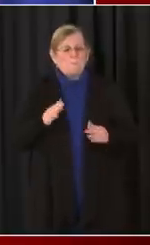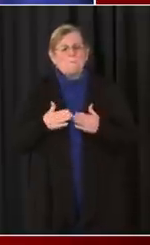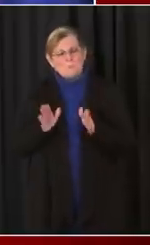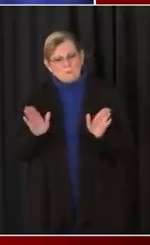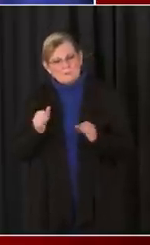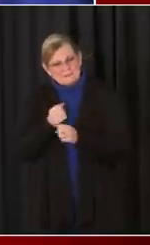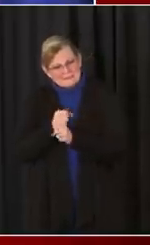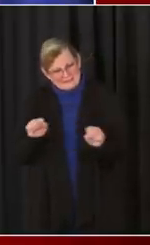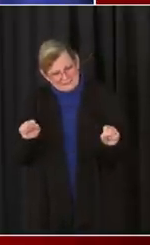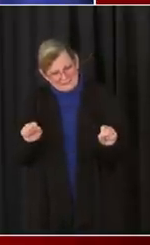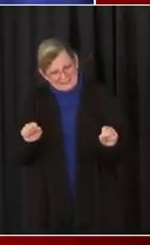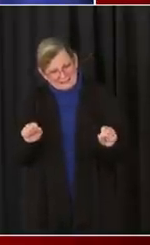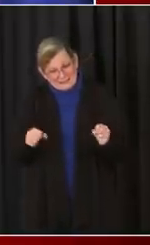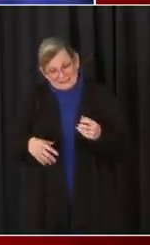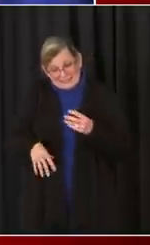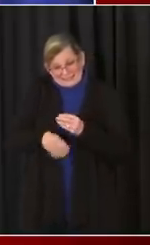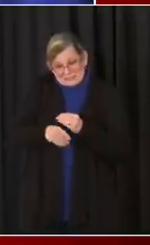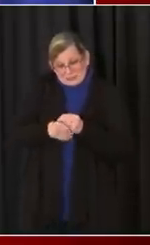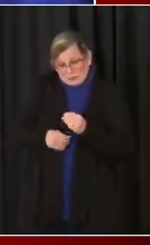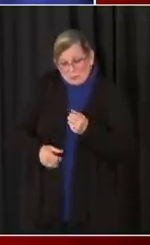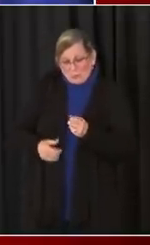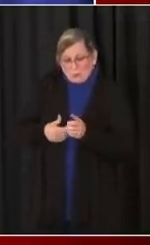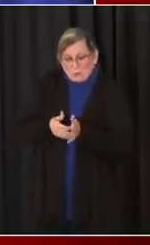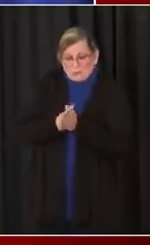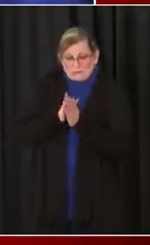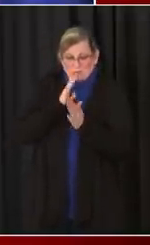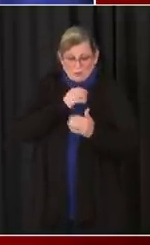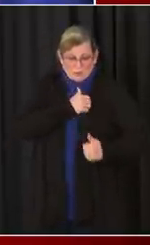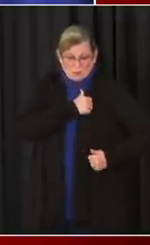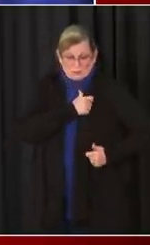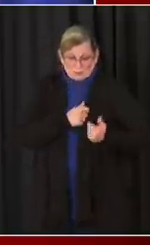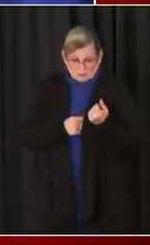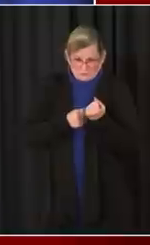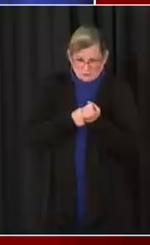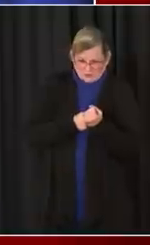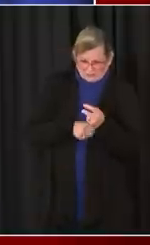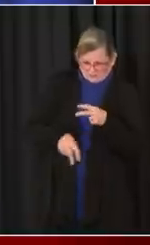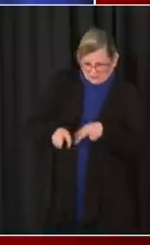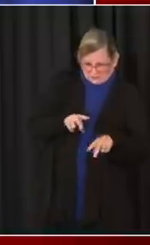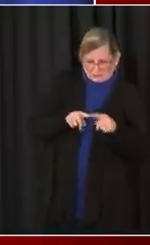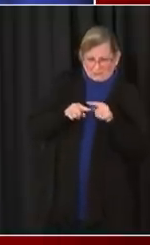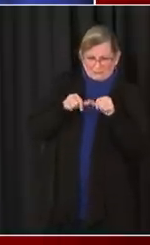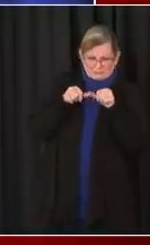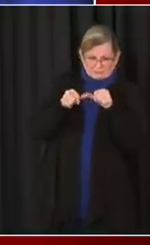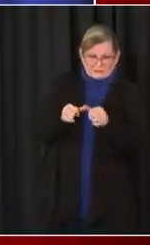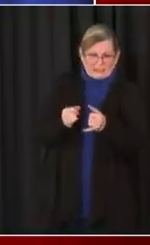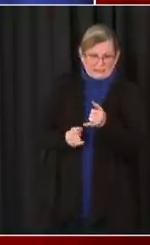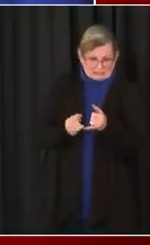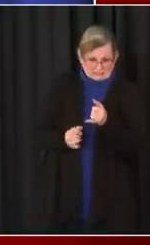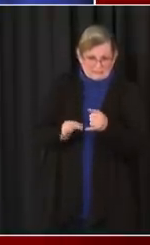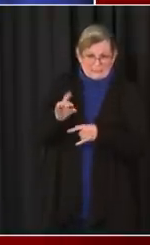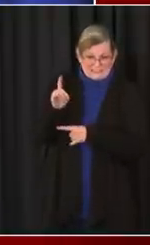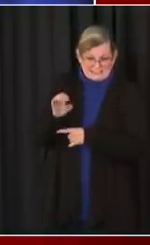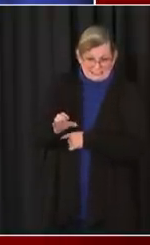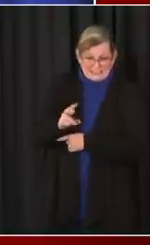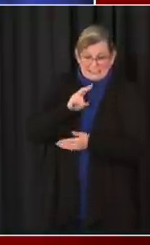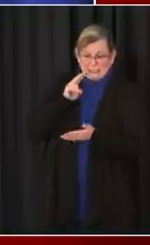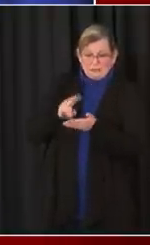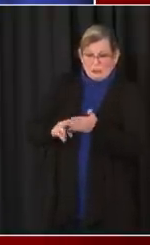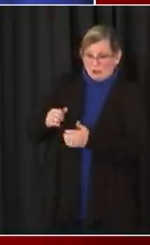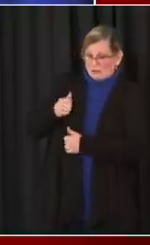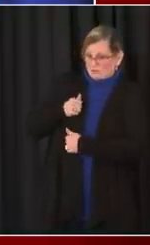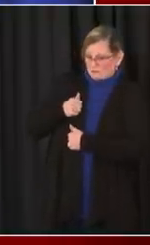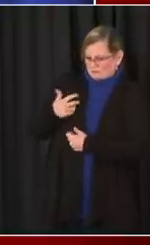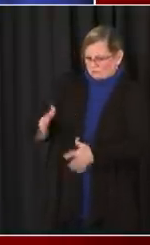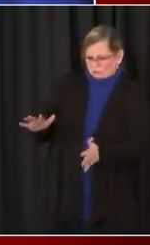will issue an additional request to the Army, which I think I did at the end of December. And the Secretary of Army